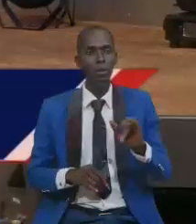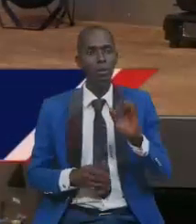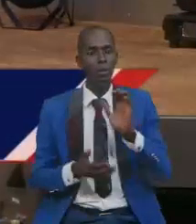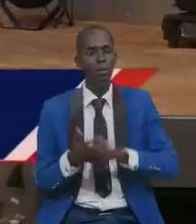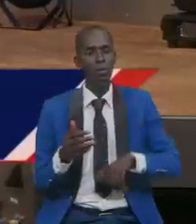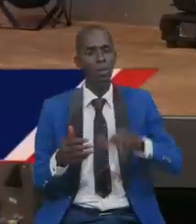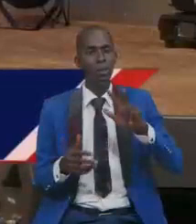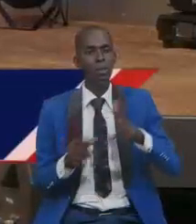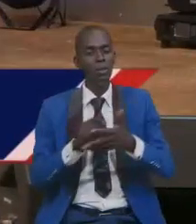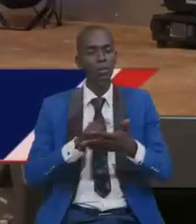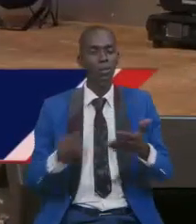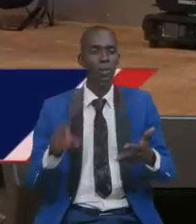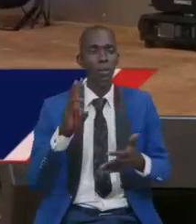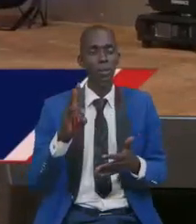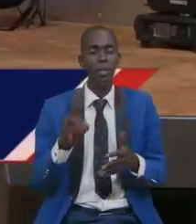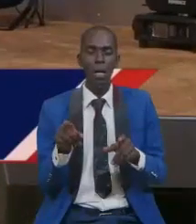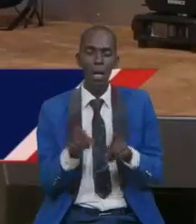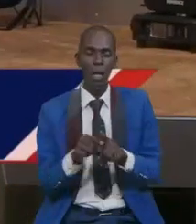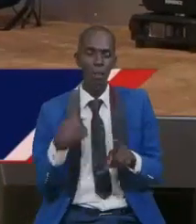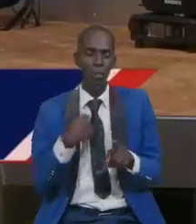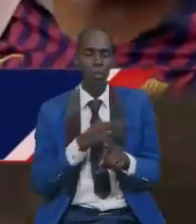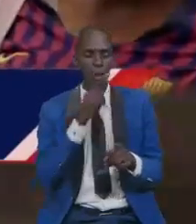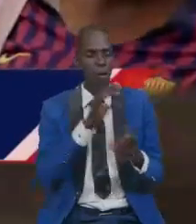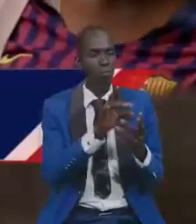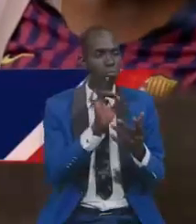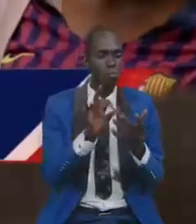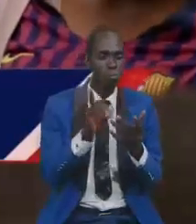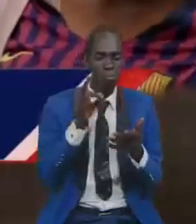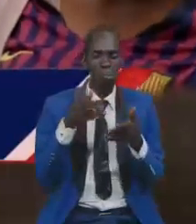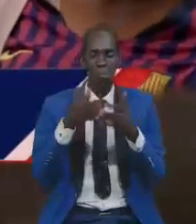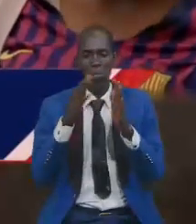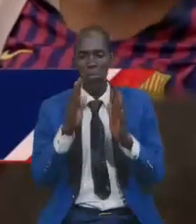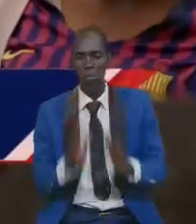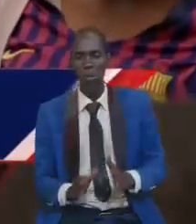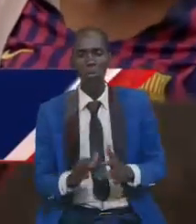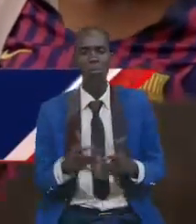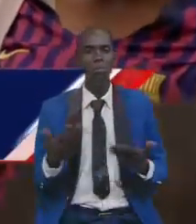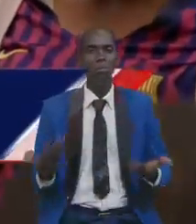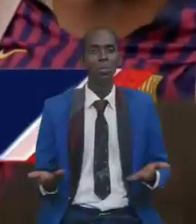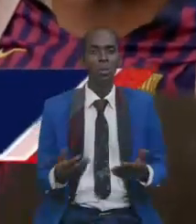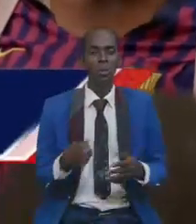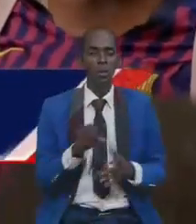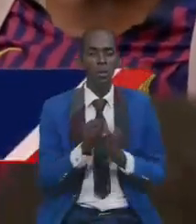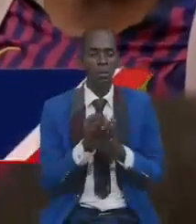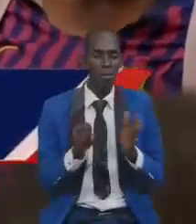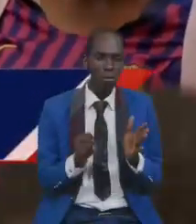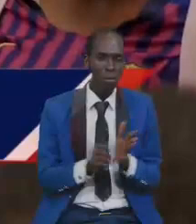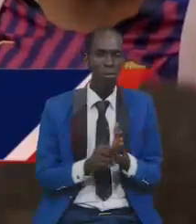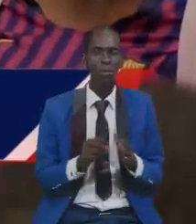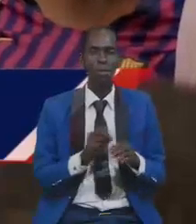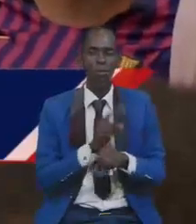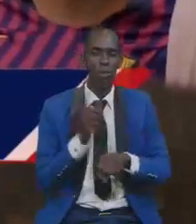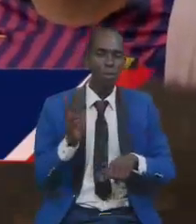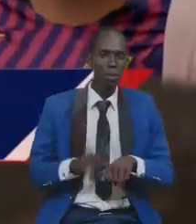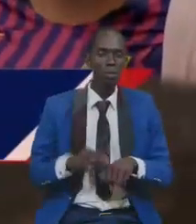as we're appointing leaders, as we're appointing overseers, regional or for nation,